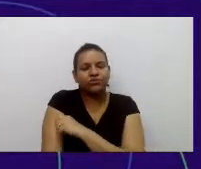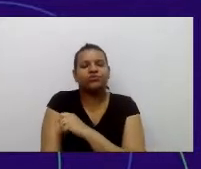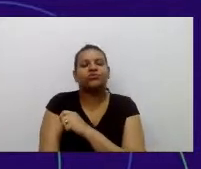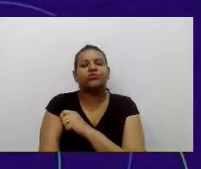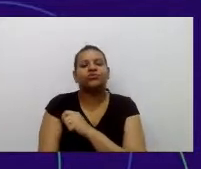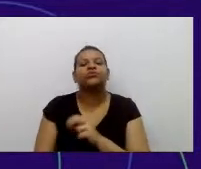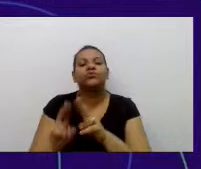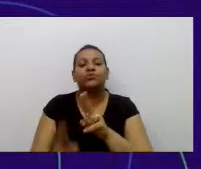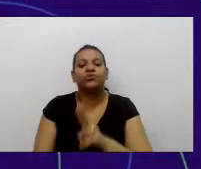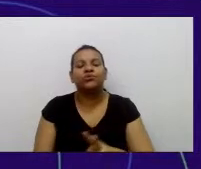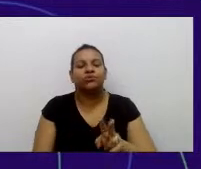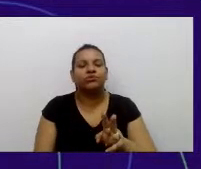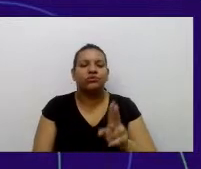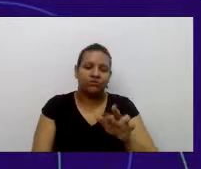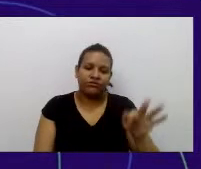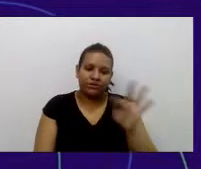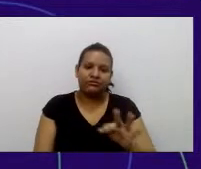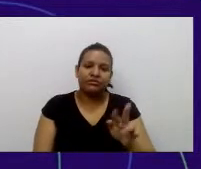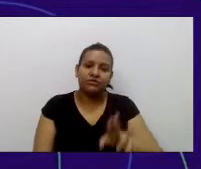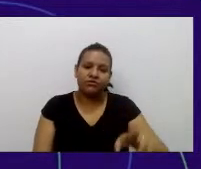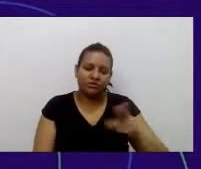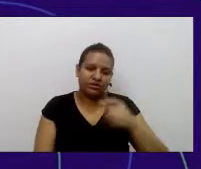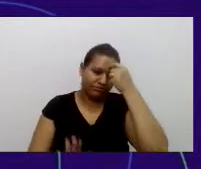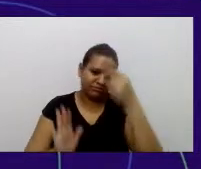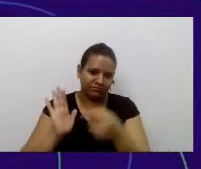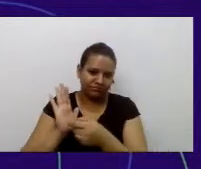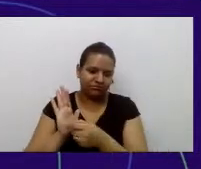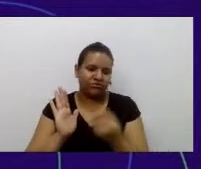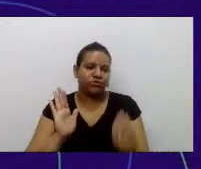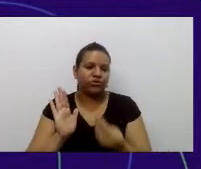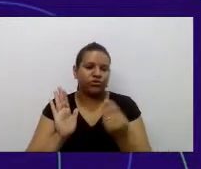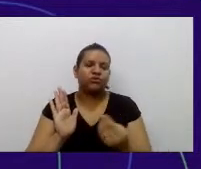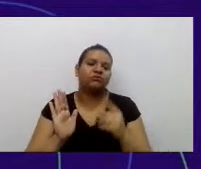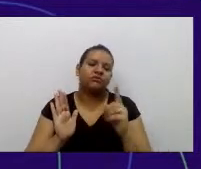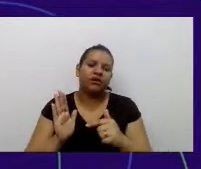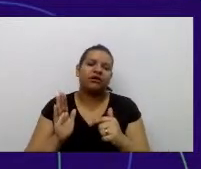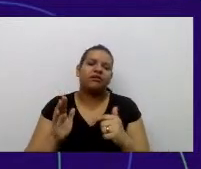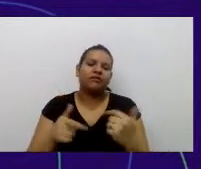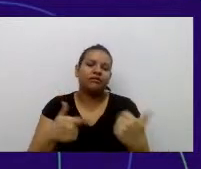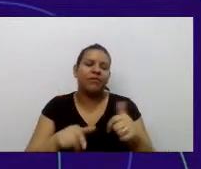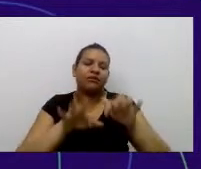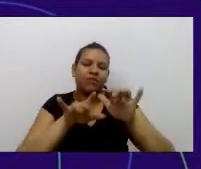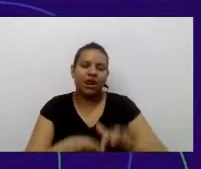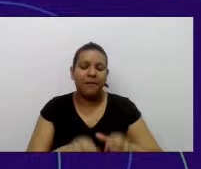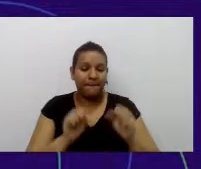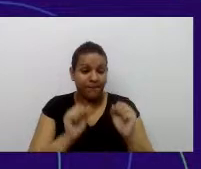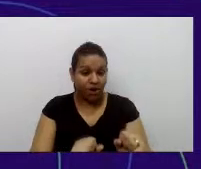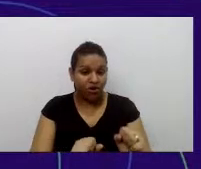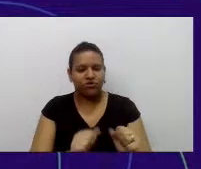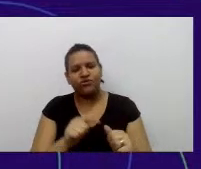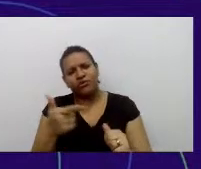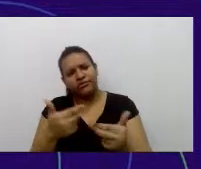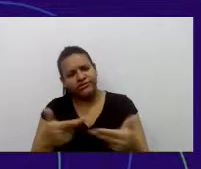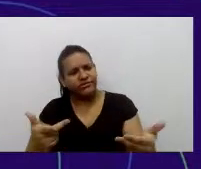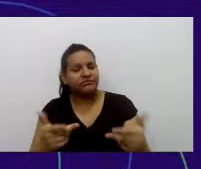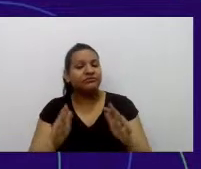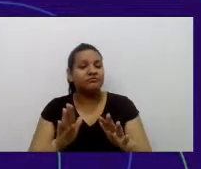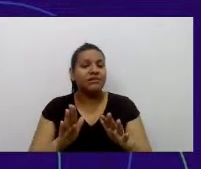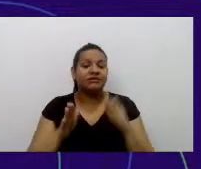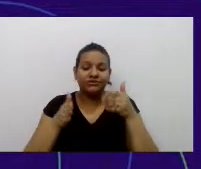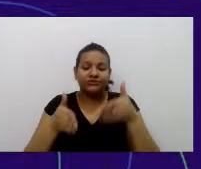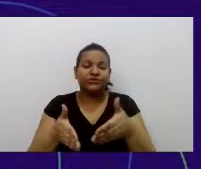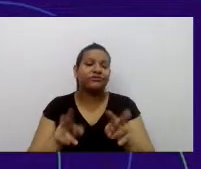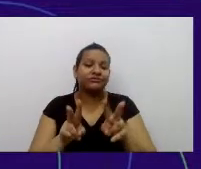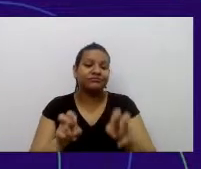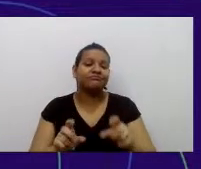and many other things. But the focus there was placed on plagiarism and cheating, and